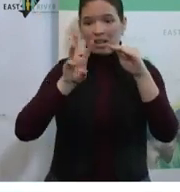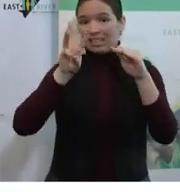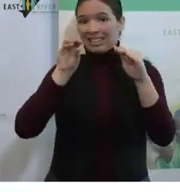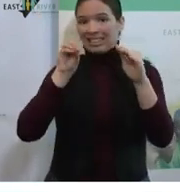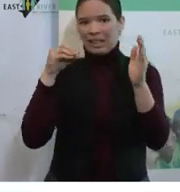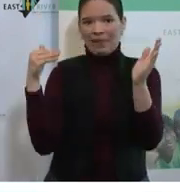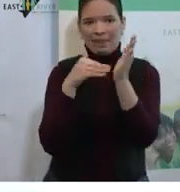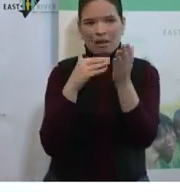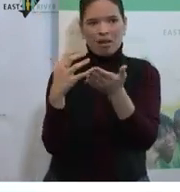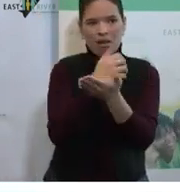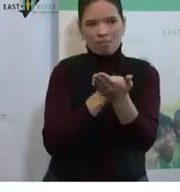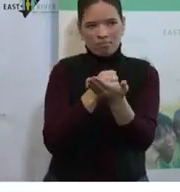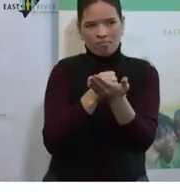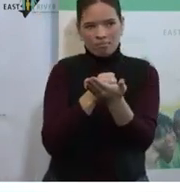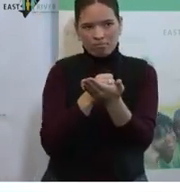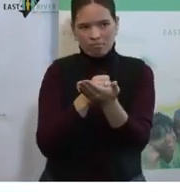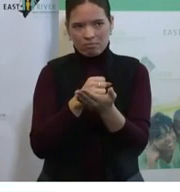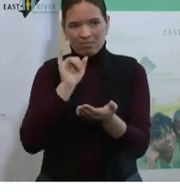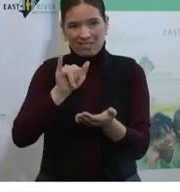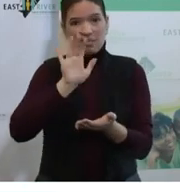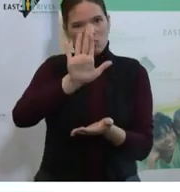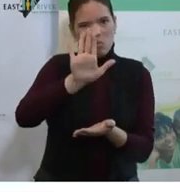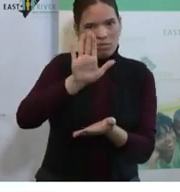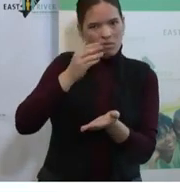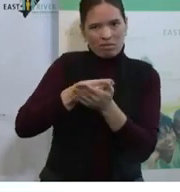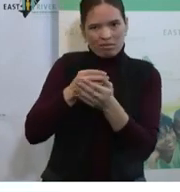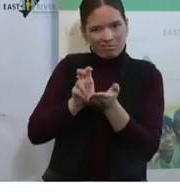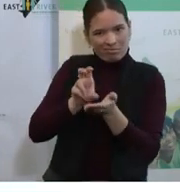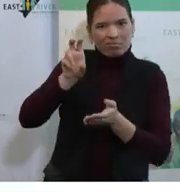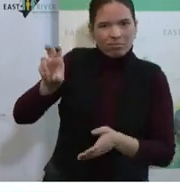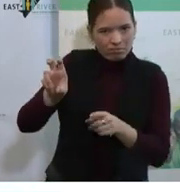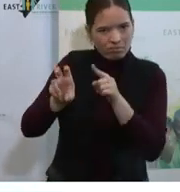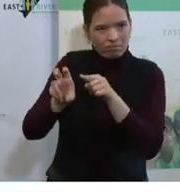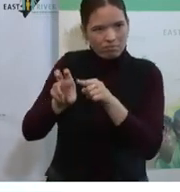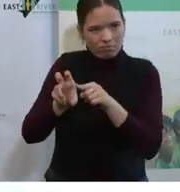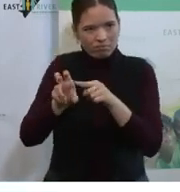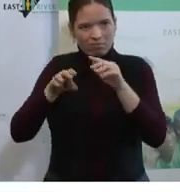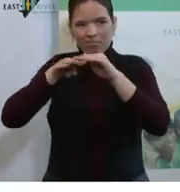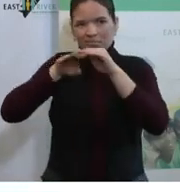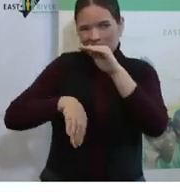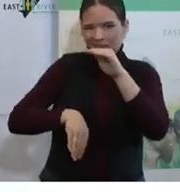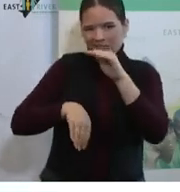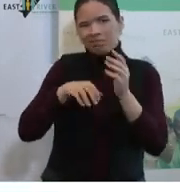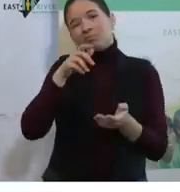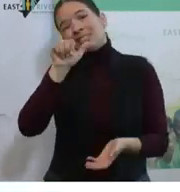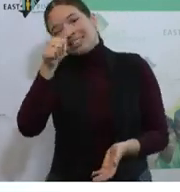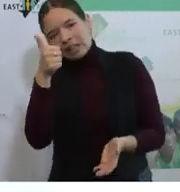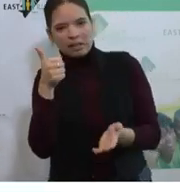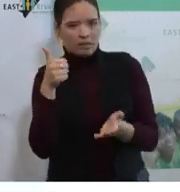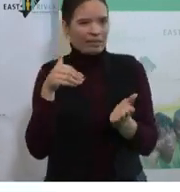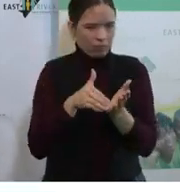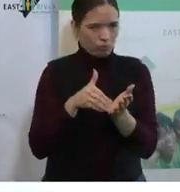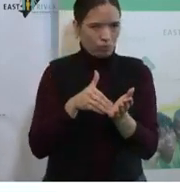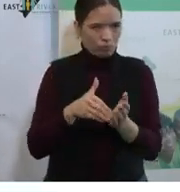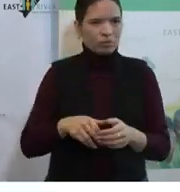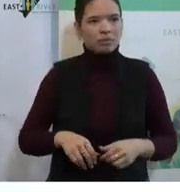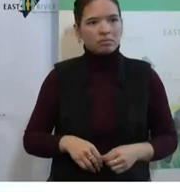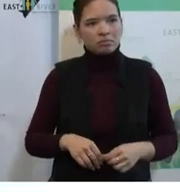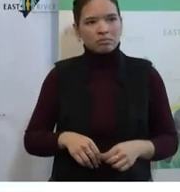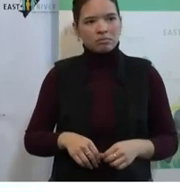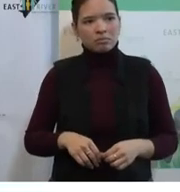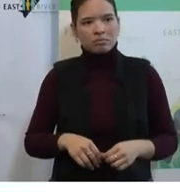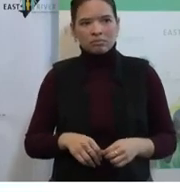$10,300 in the tax year of 2022, have a valid Social Security number during the tax year, before